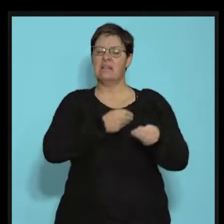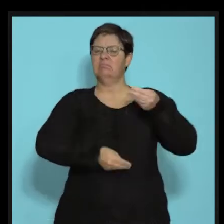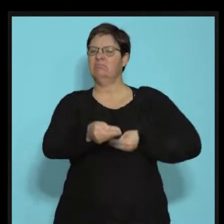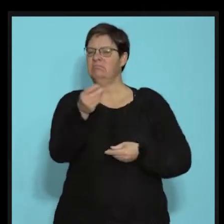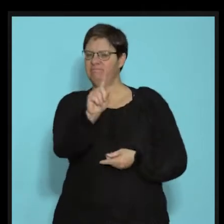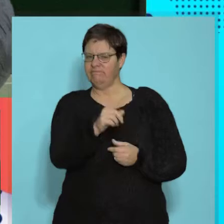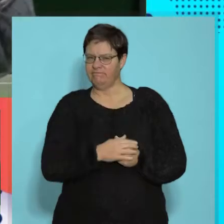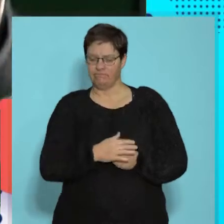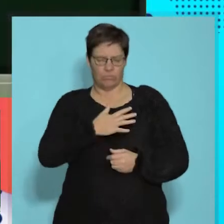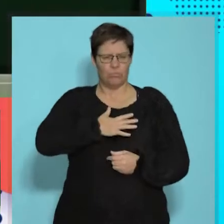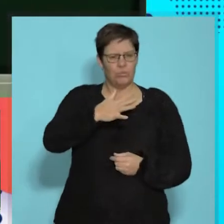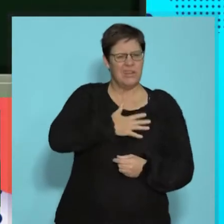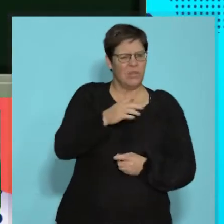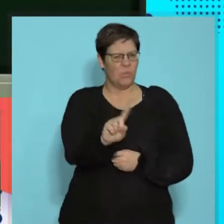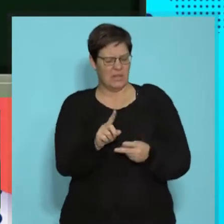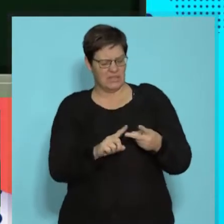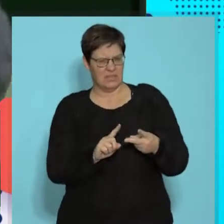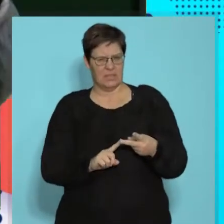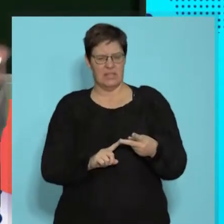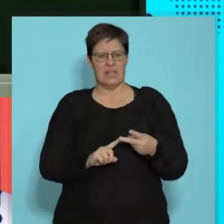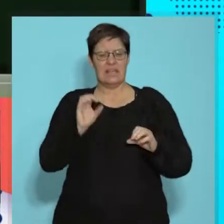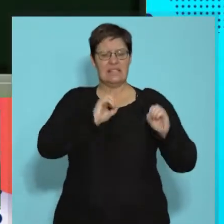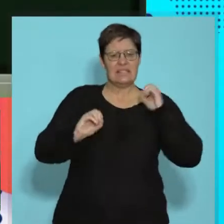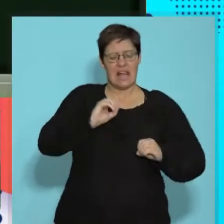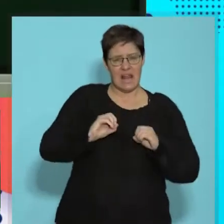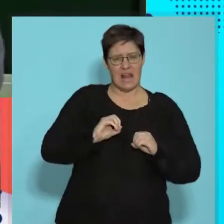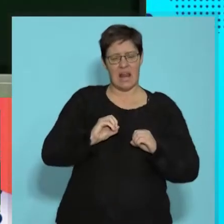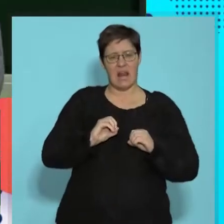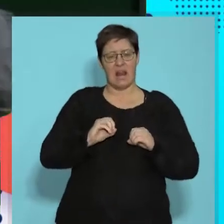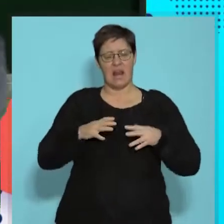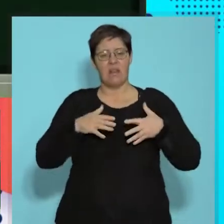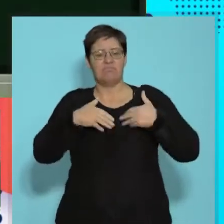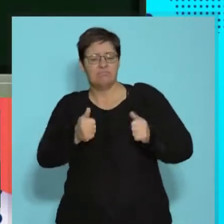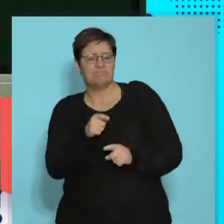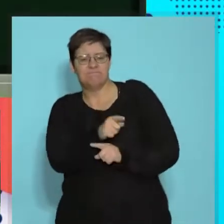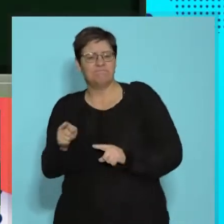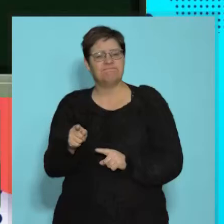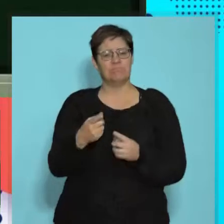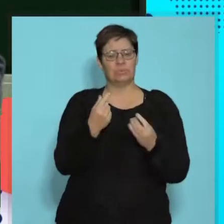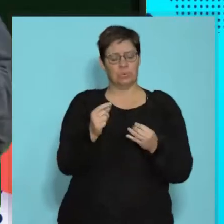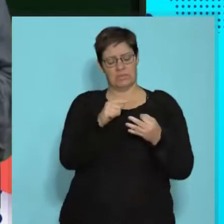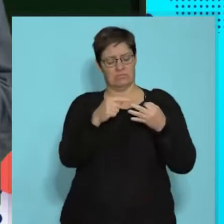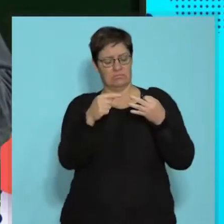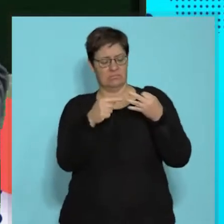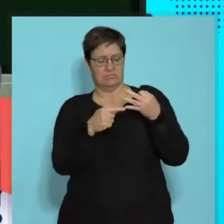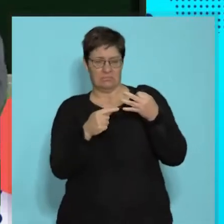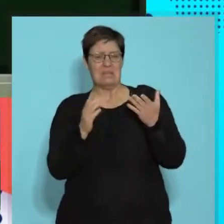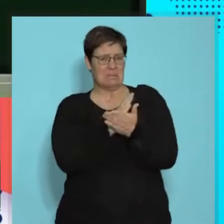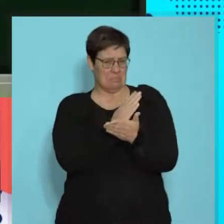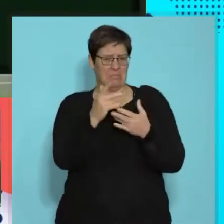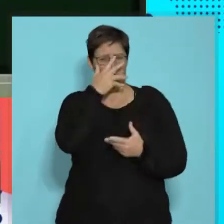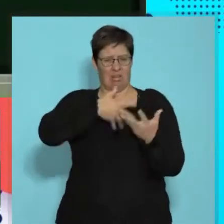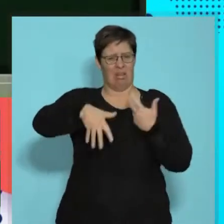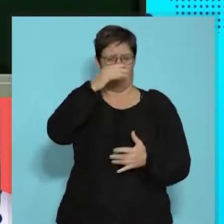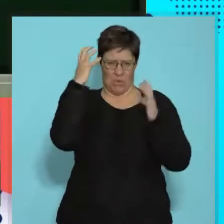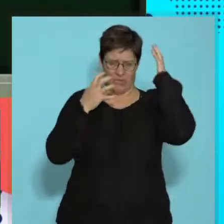gas exchange, what is breathing, what is cellular respiration, because very often we get those three terms mixed